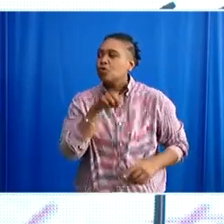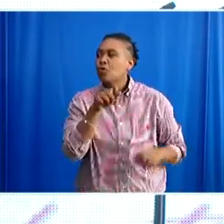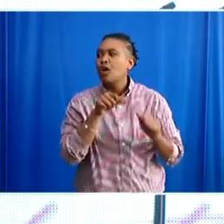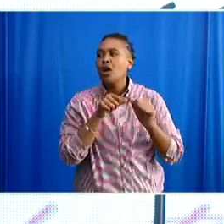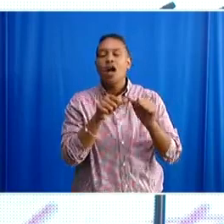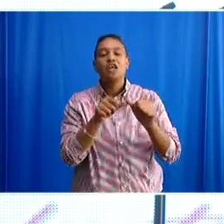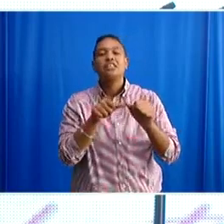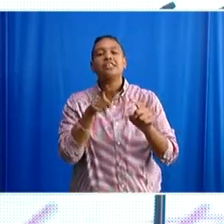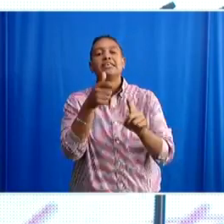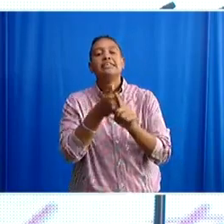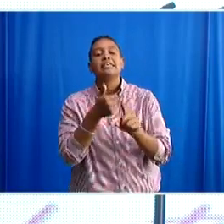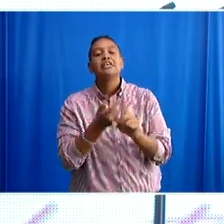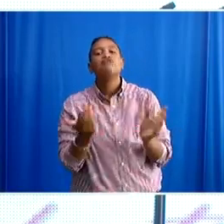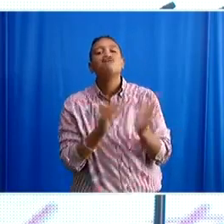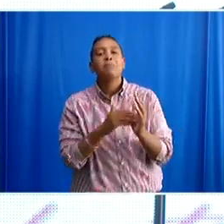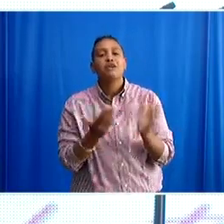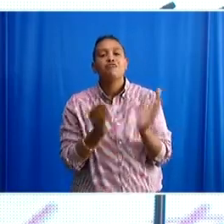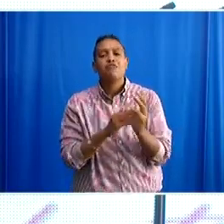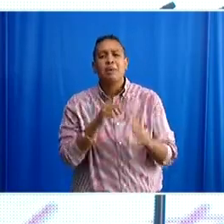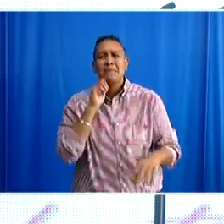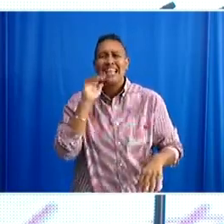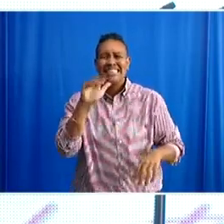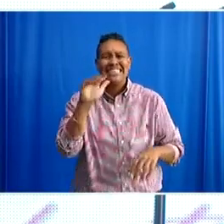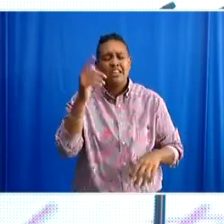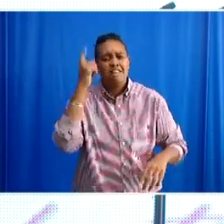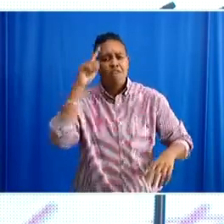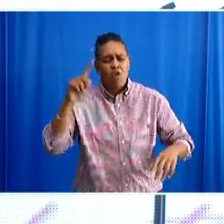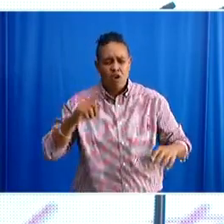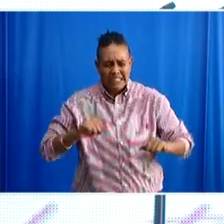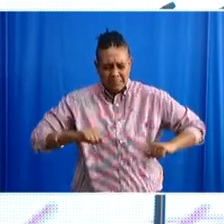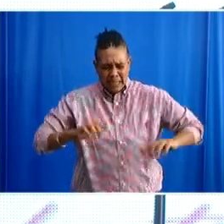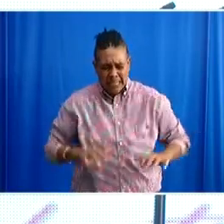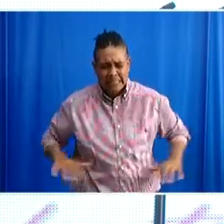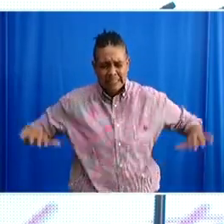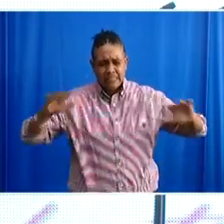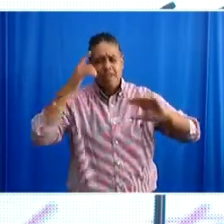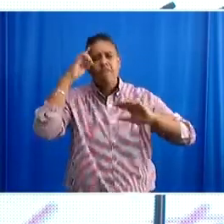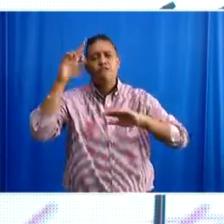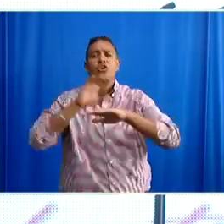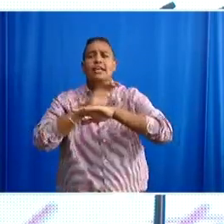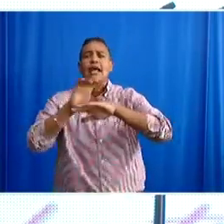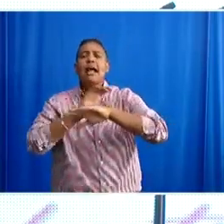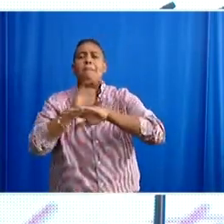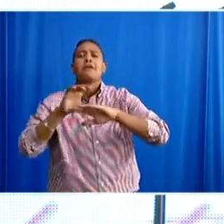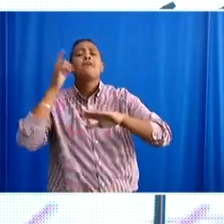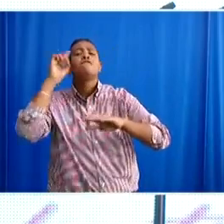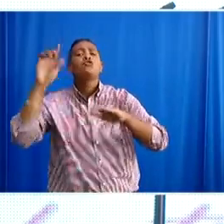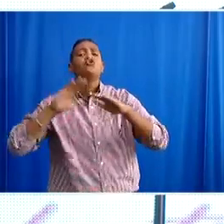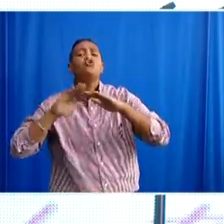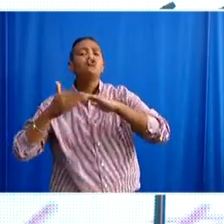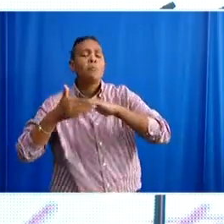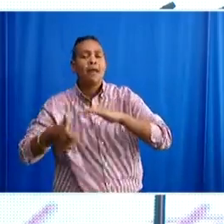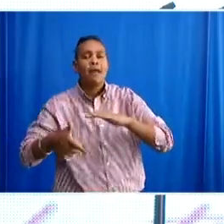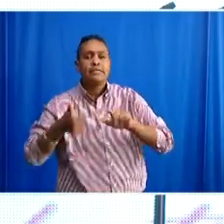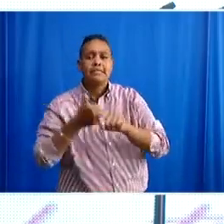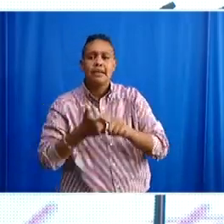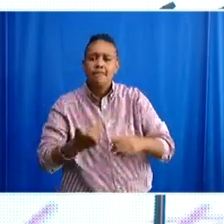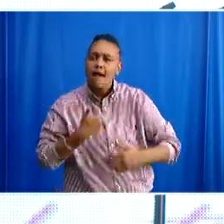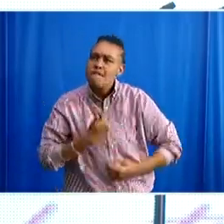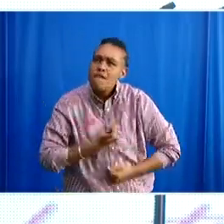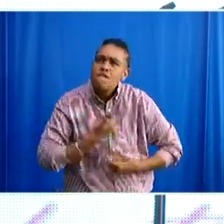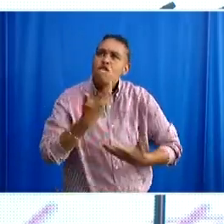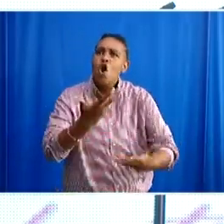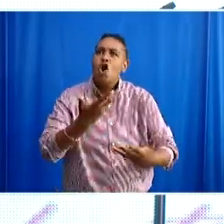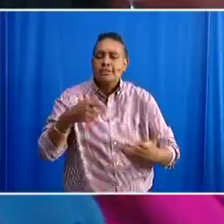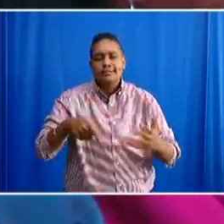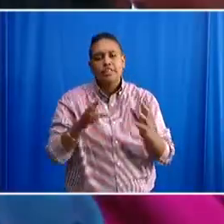continue to reiterate and call for a space for the Caribbean and for Jamaica to have a voice in